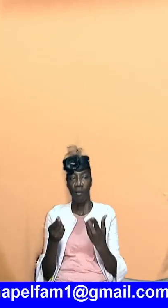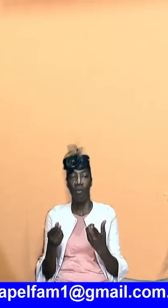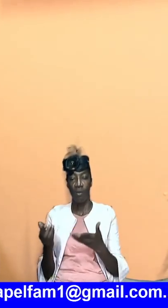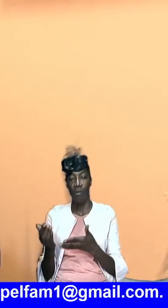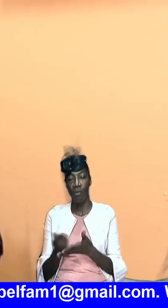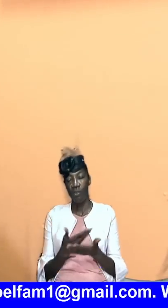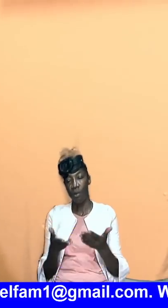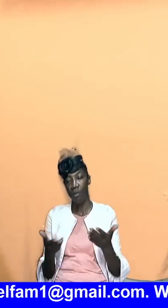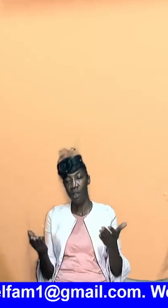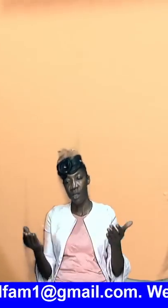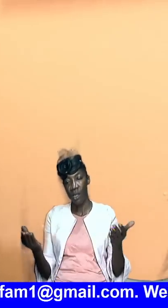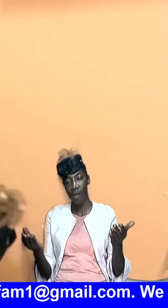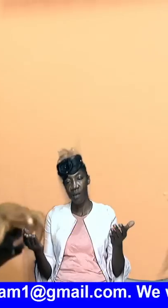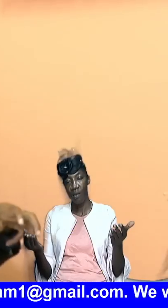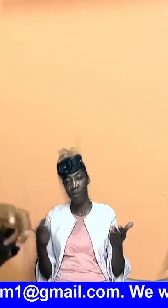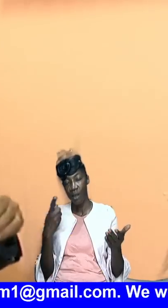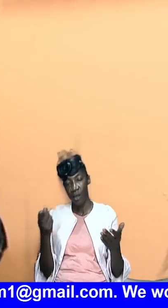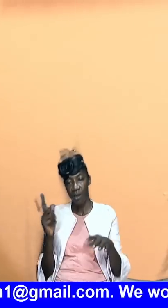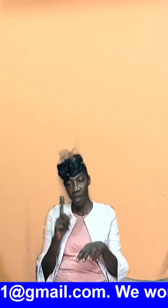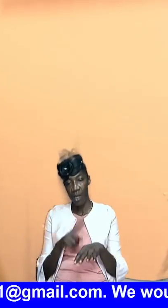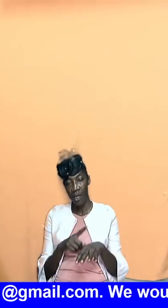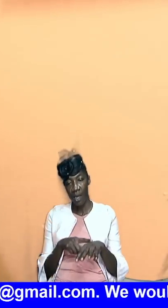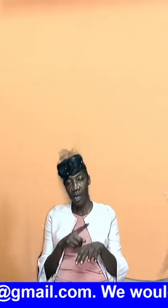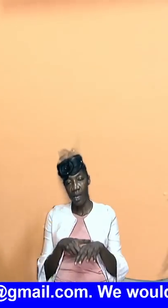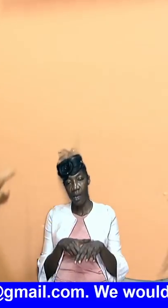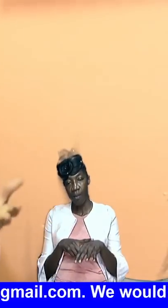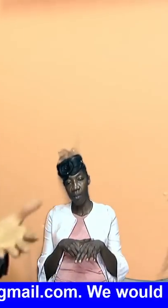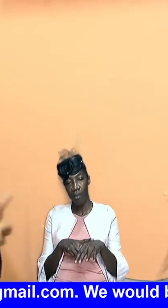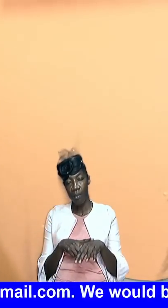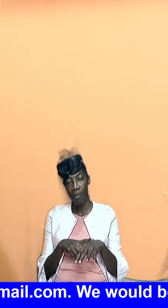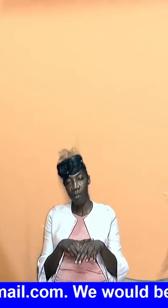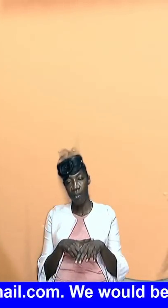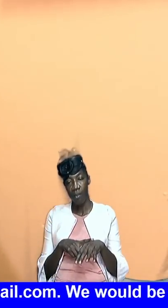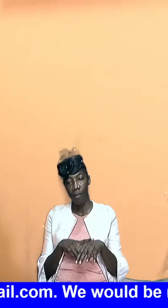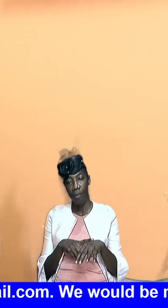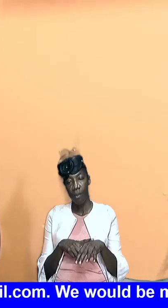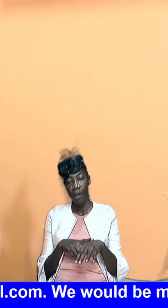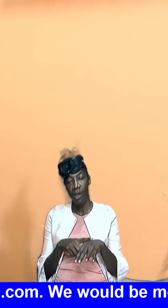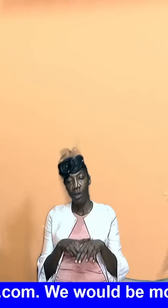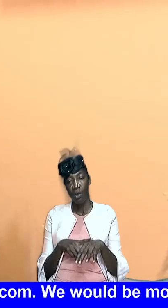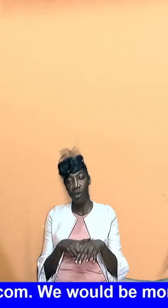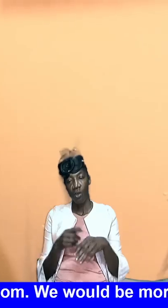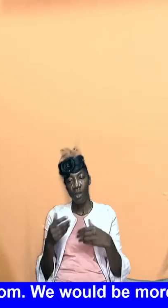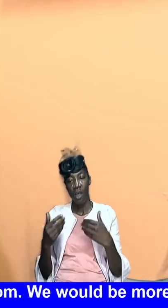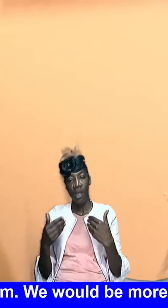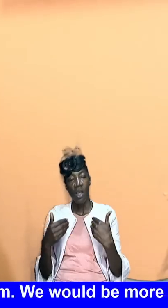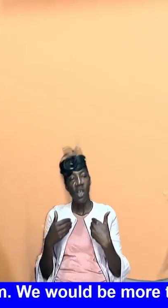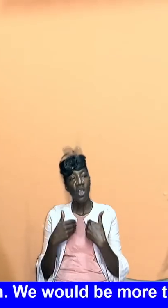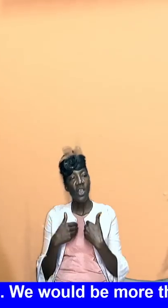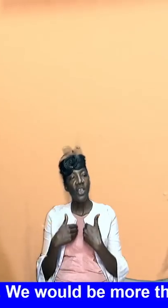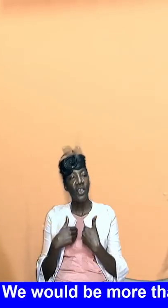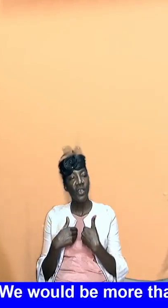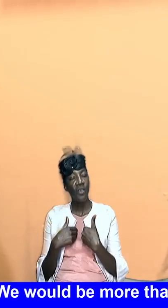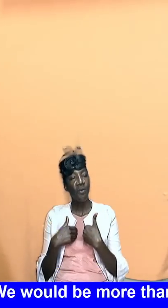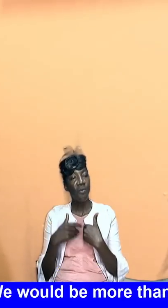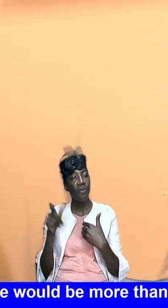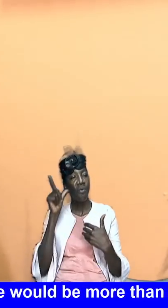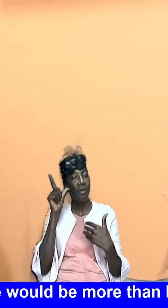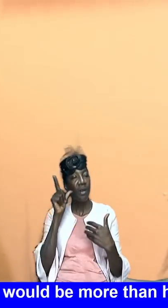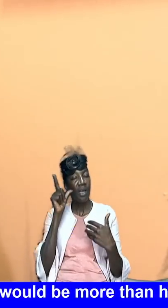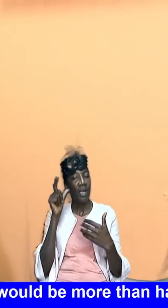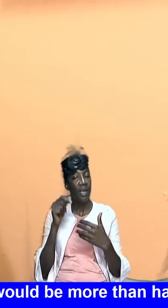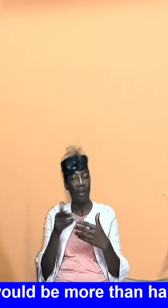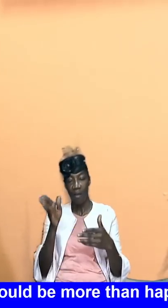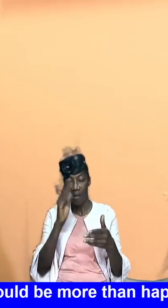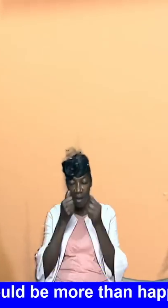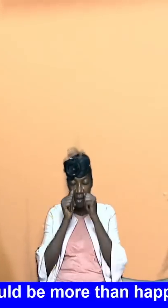of things relevant to the times and relevant to our young ladies, amen, in particular. So